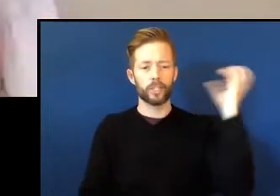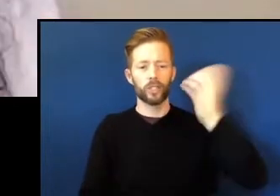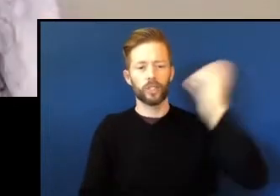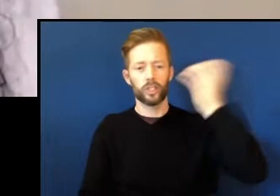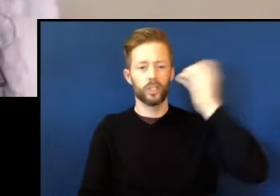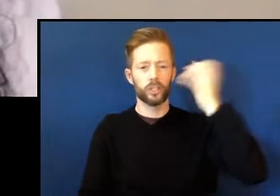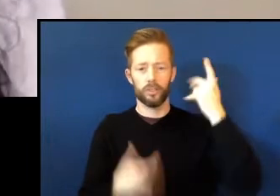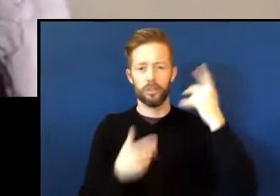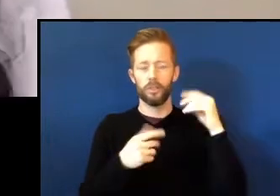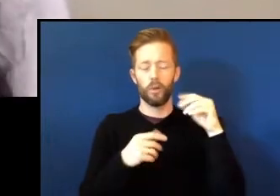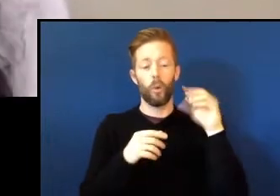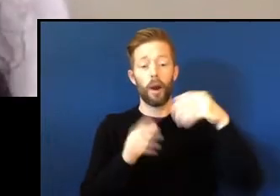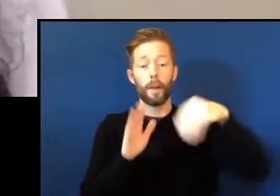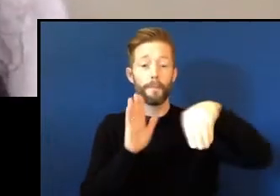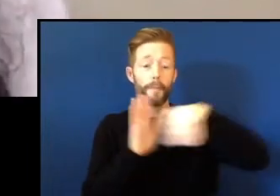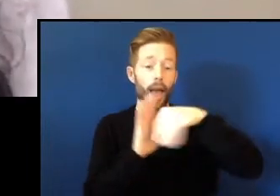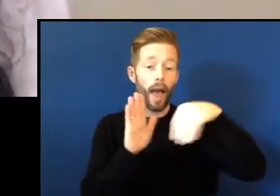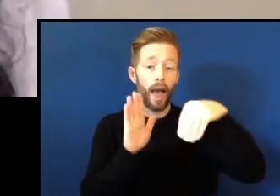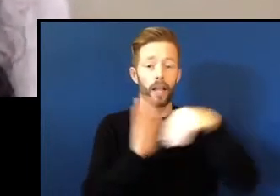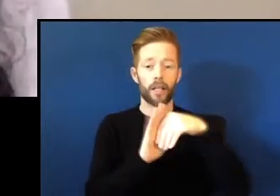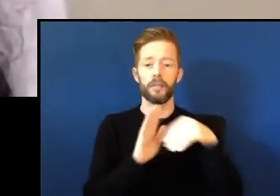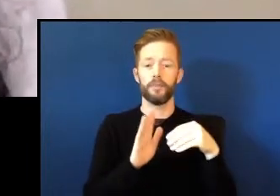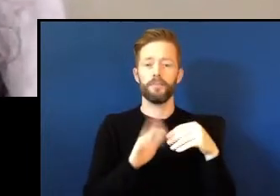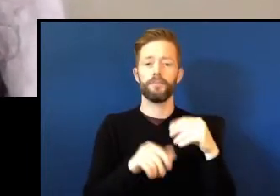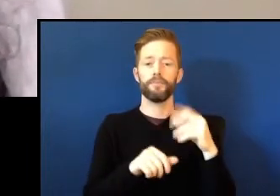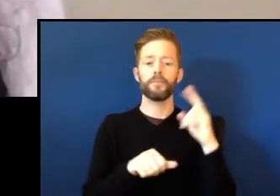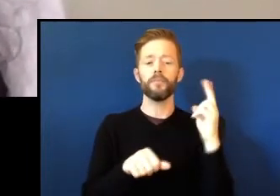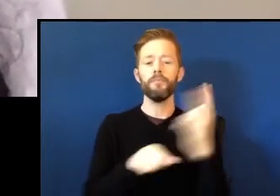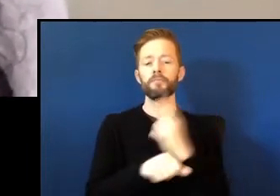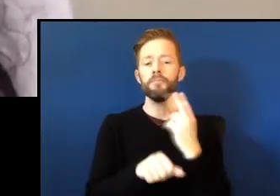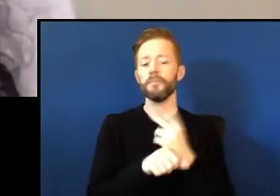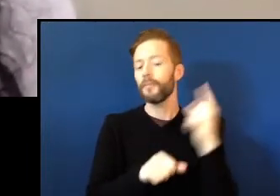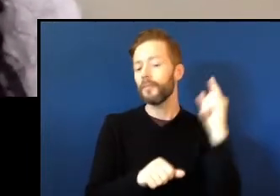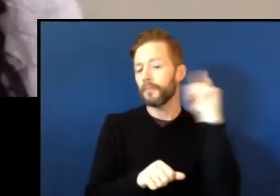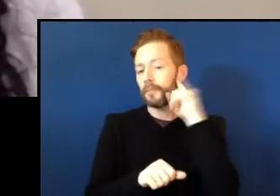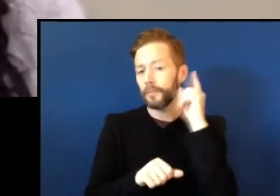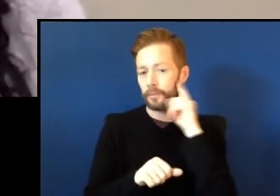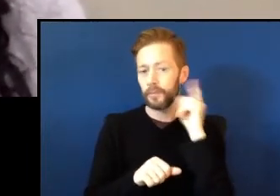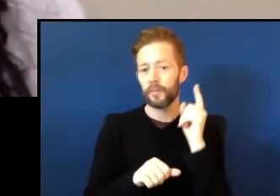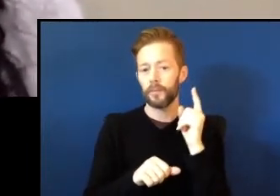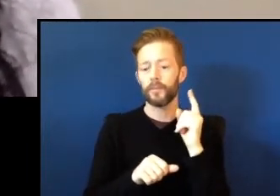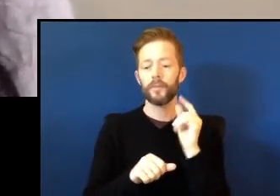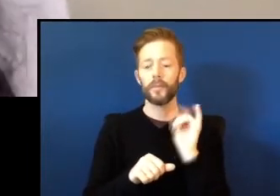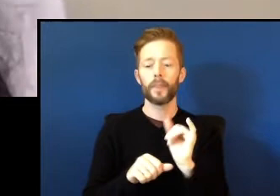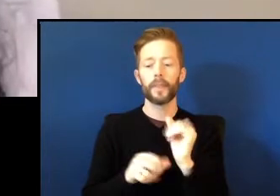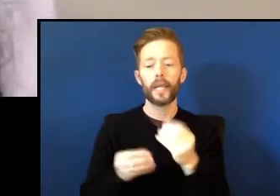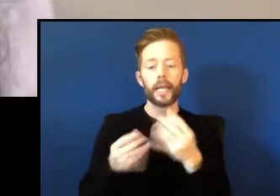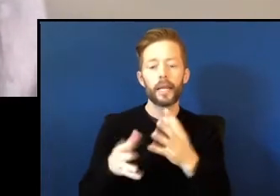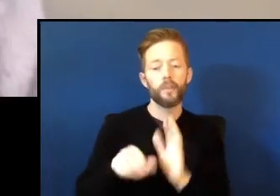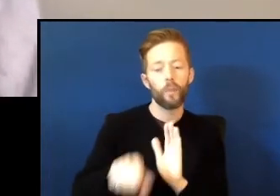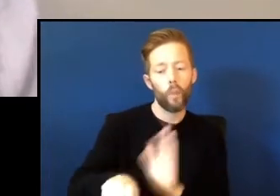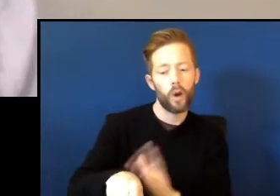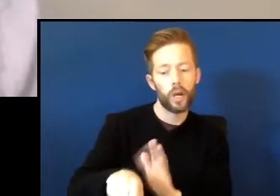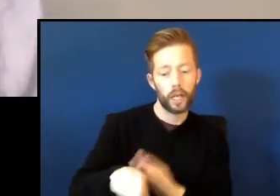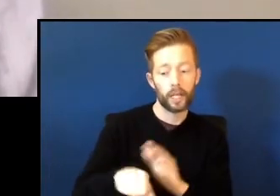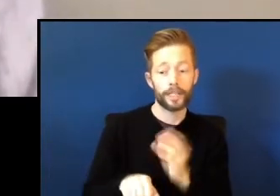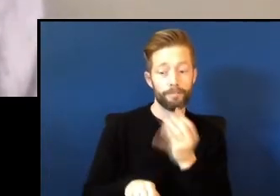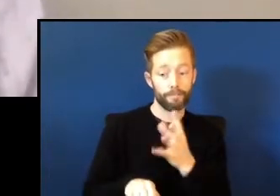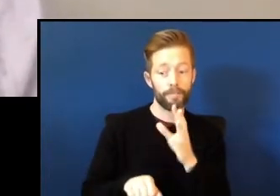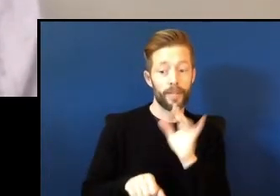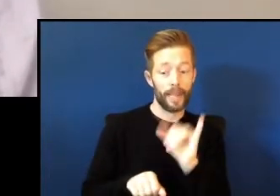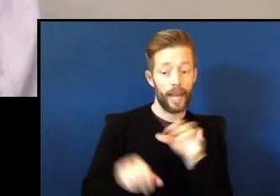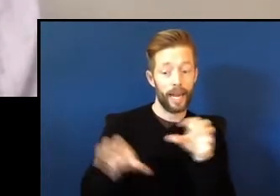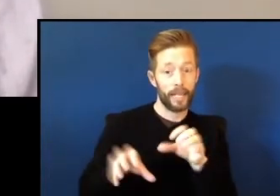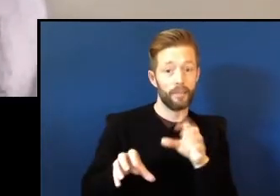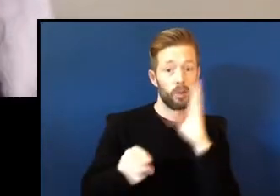inside. It can be a bell. Use a consistent item and give the child a warning that the activity is